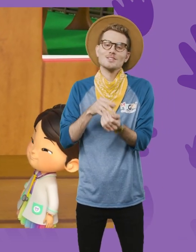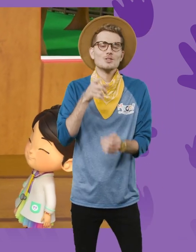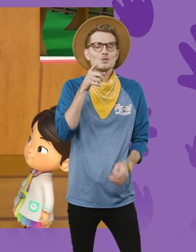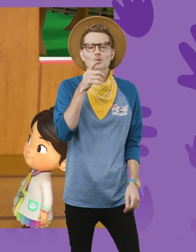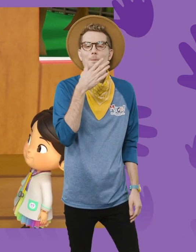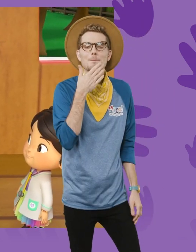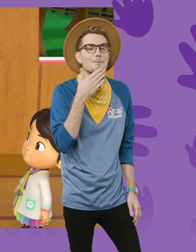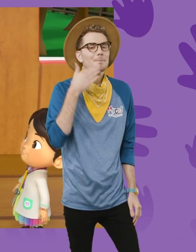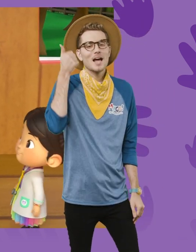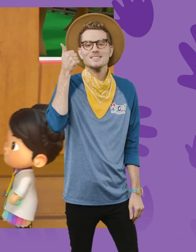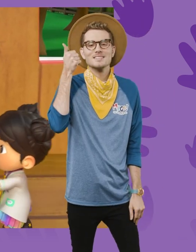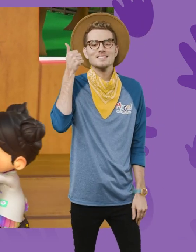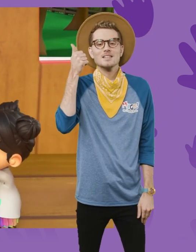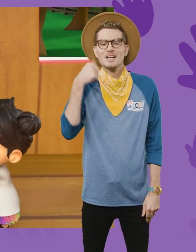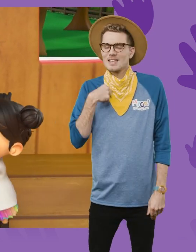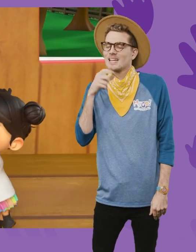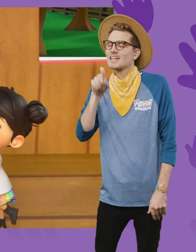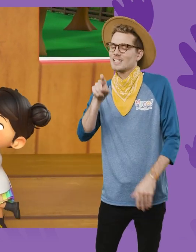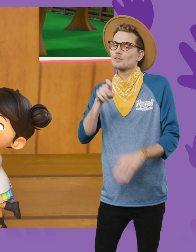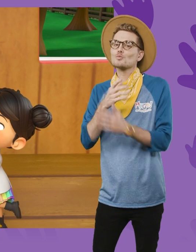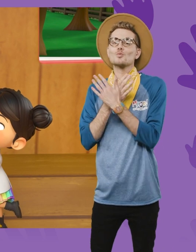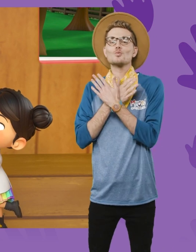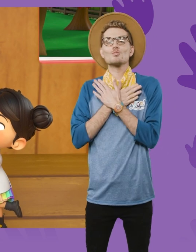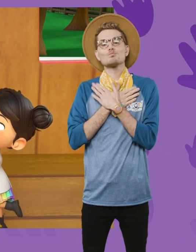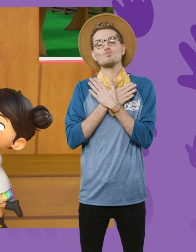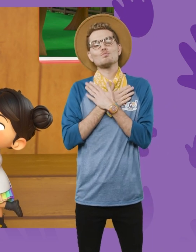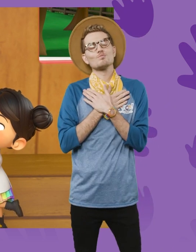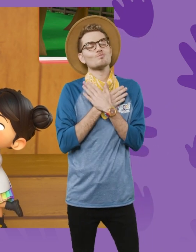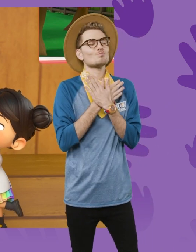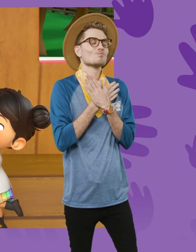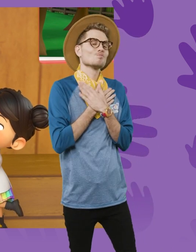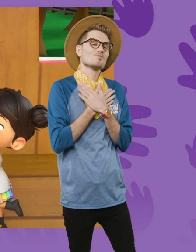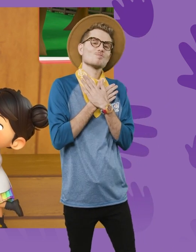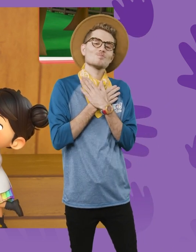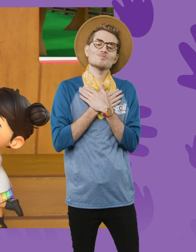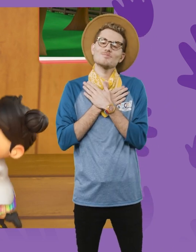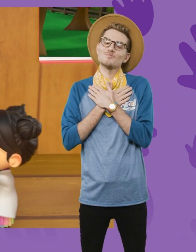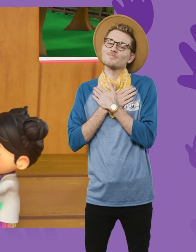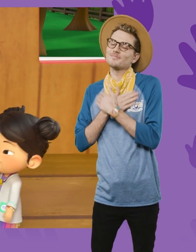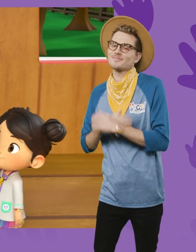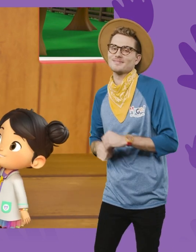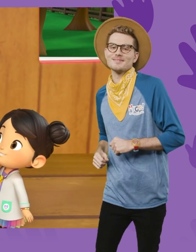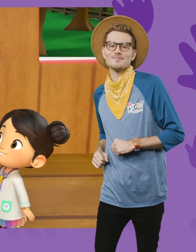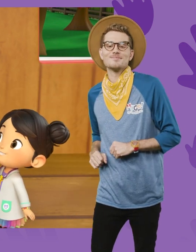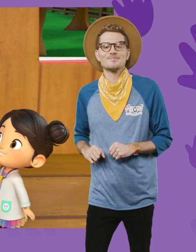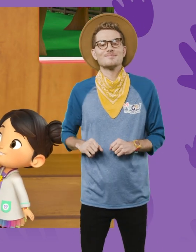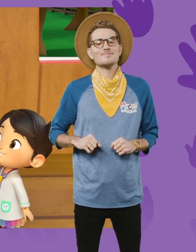the best. I am gonna get some rest.